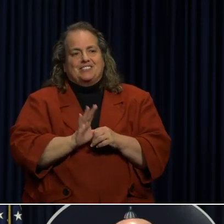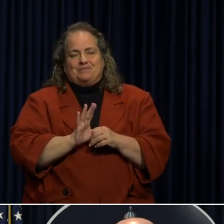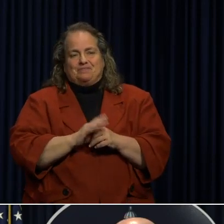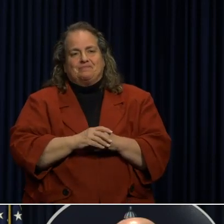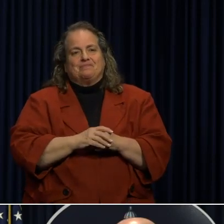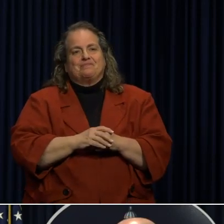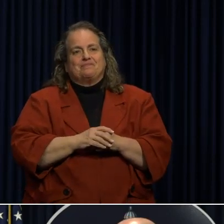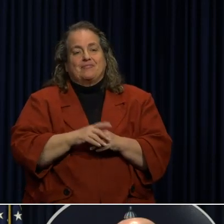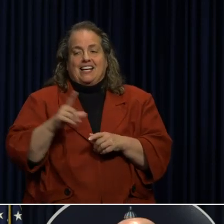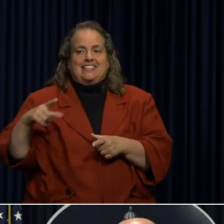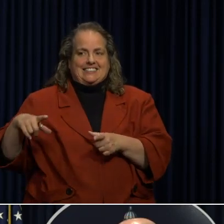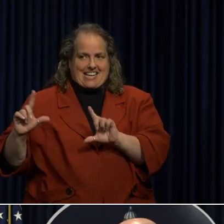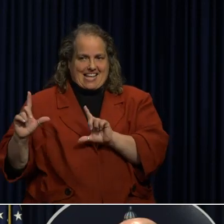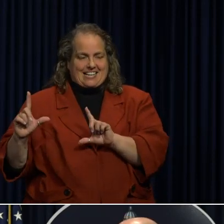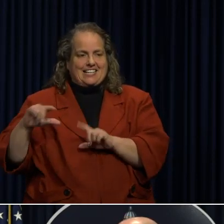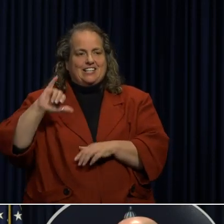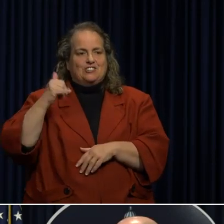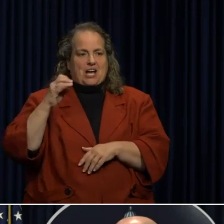2, James, please.